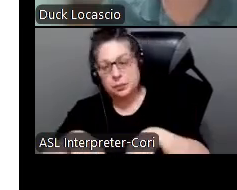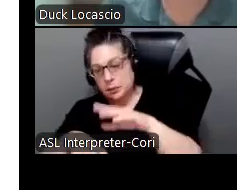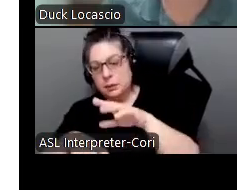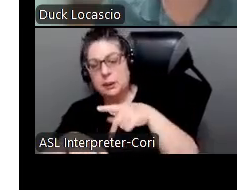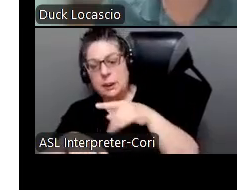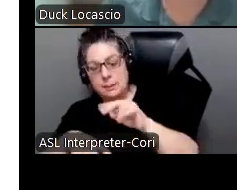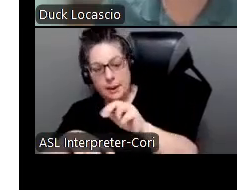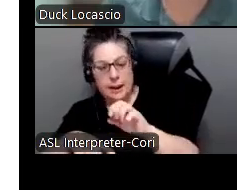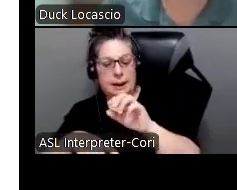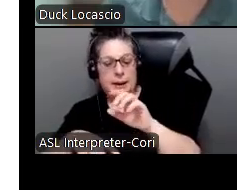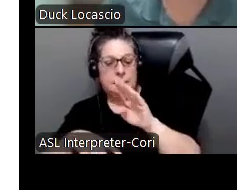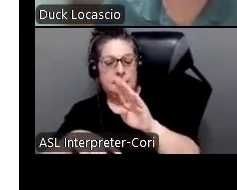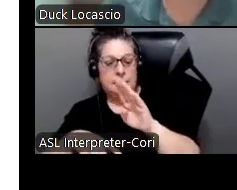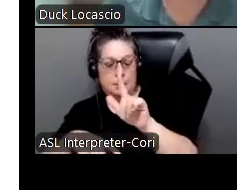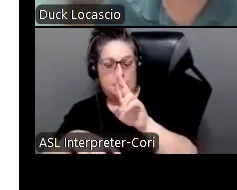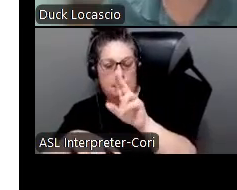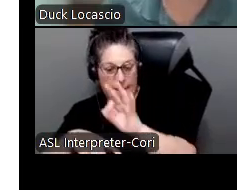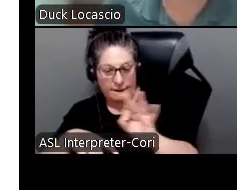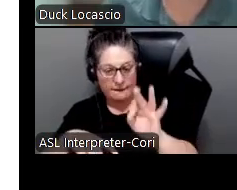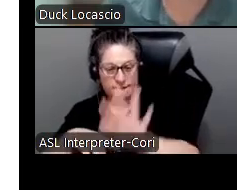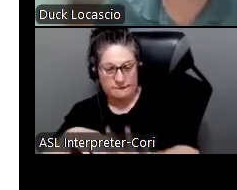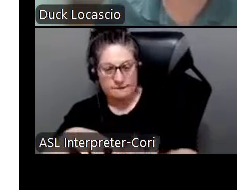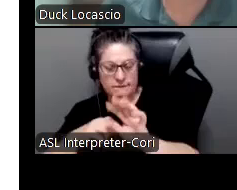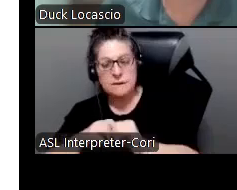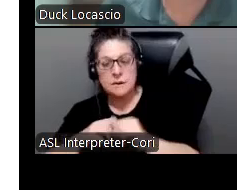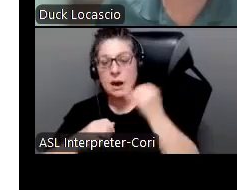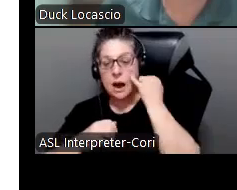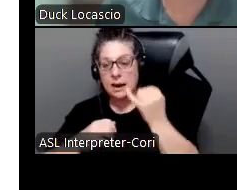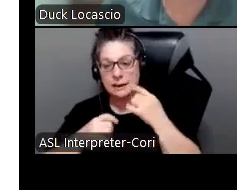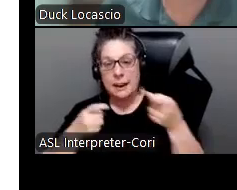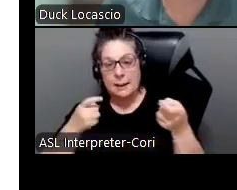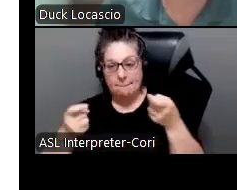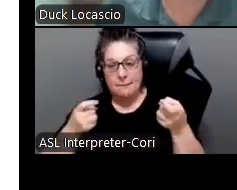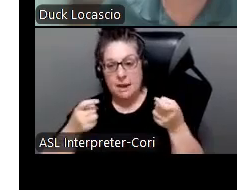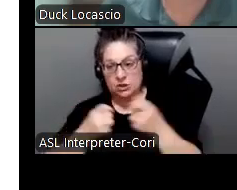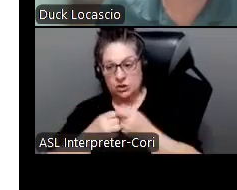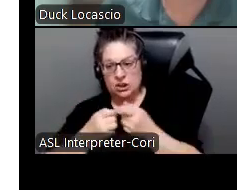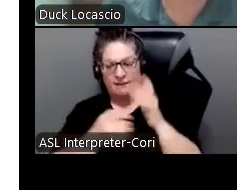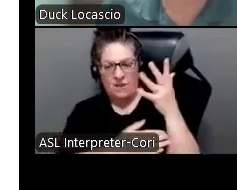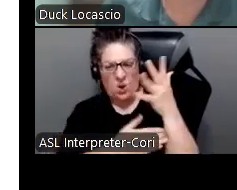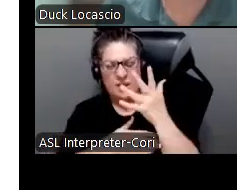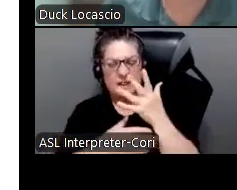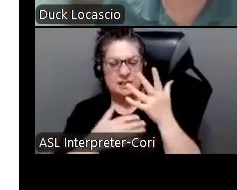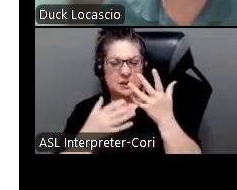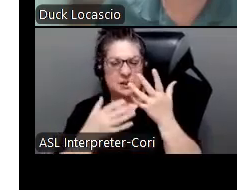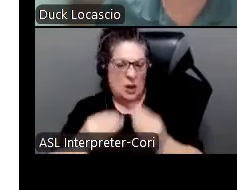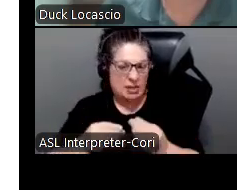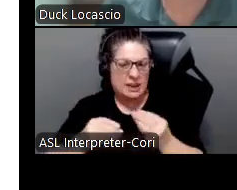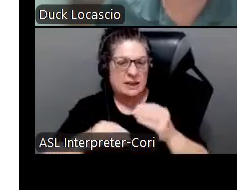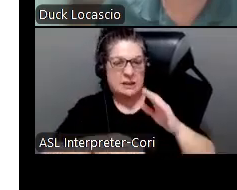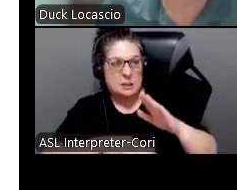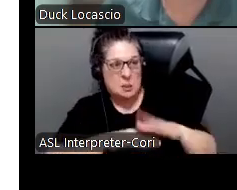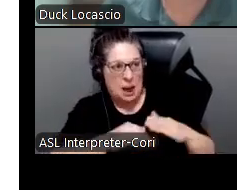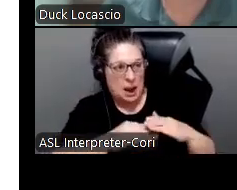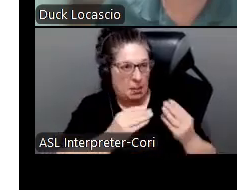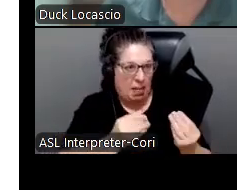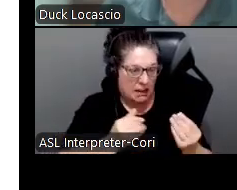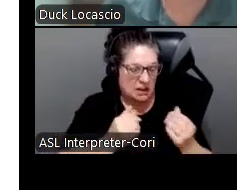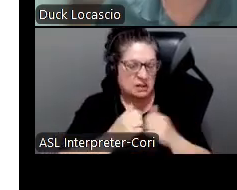Bayou Bartholomew, and the idea of managing forested wetlands and bottomlands